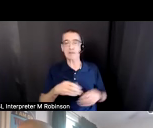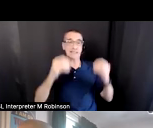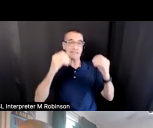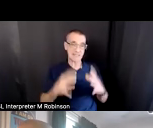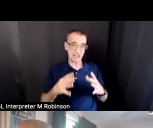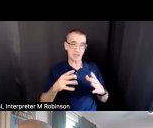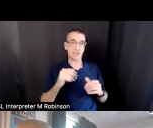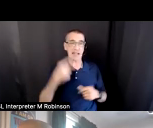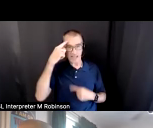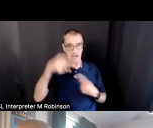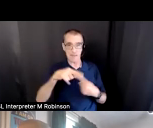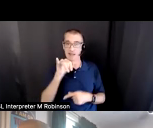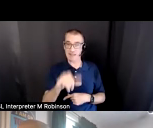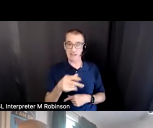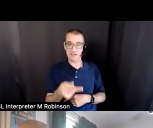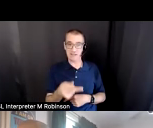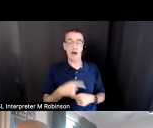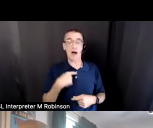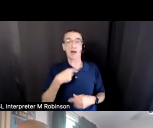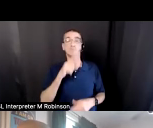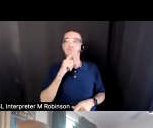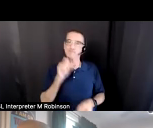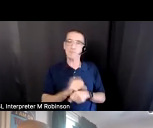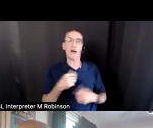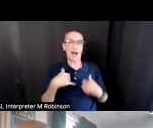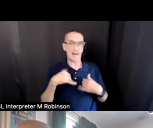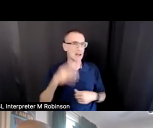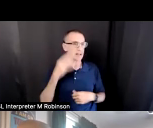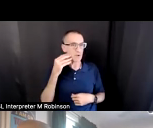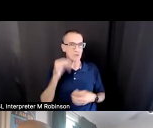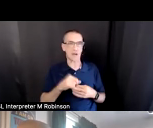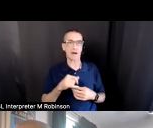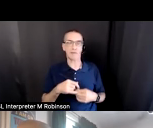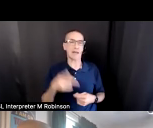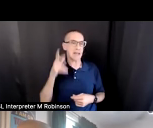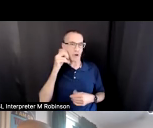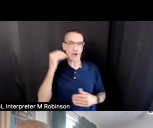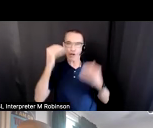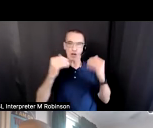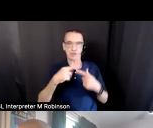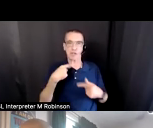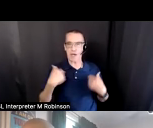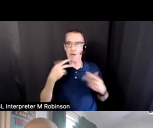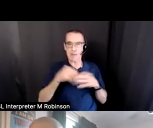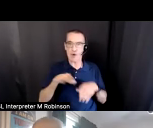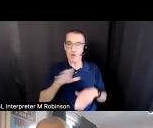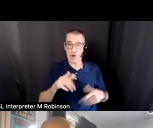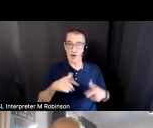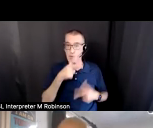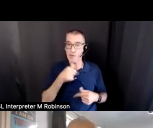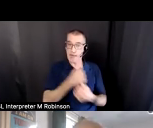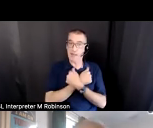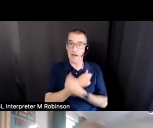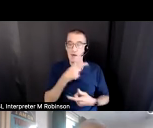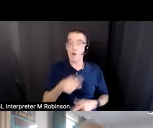can think about this. I have certainly had the experience of hearing adults say to the young people in their lives that they love, hold